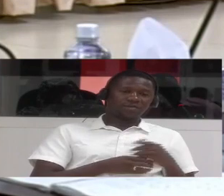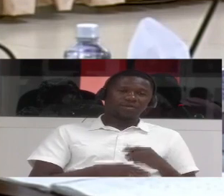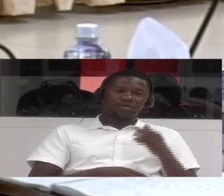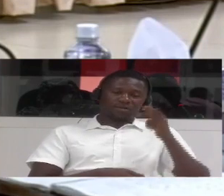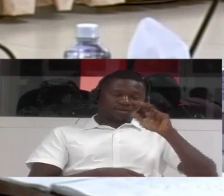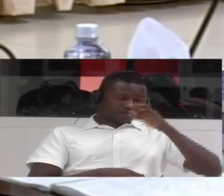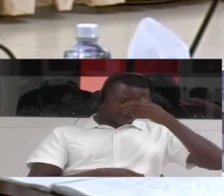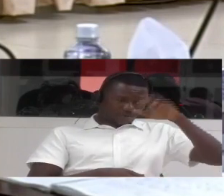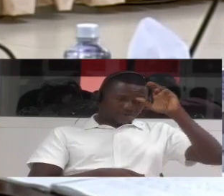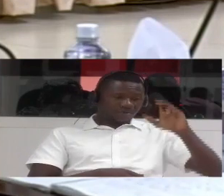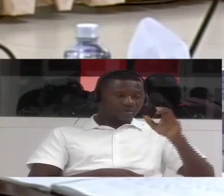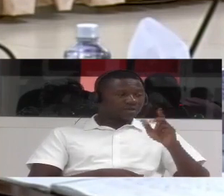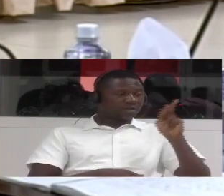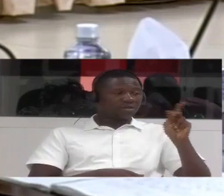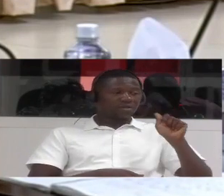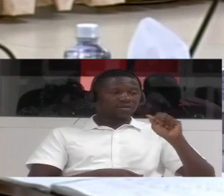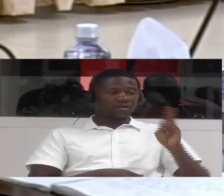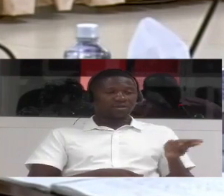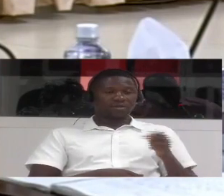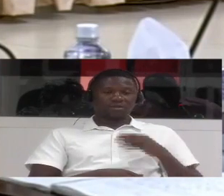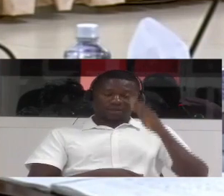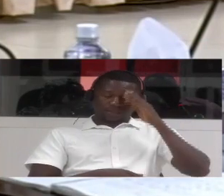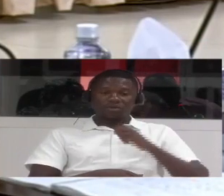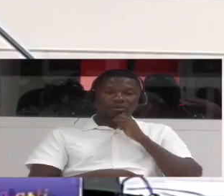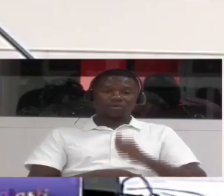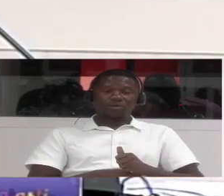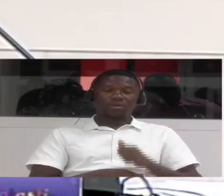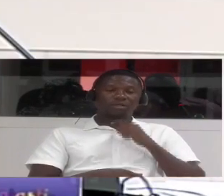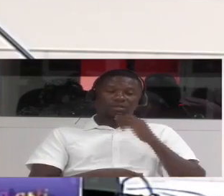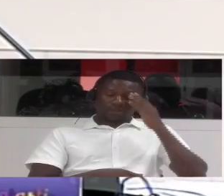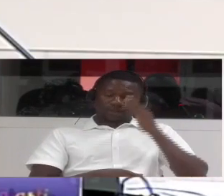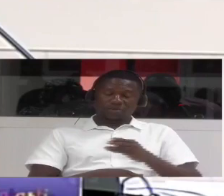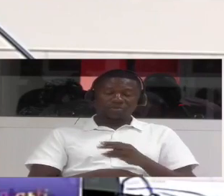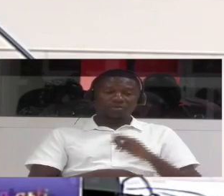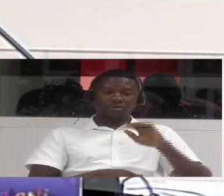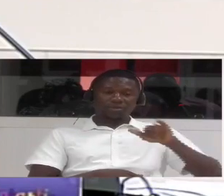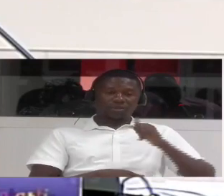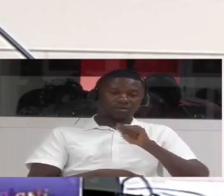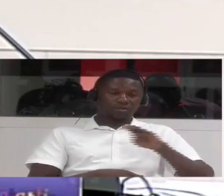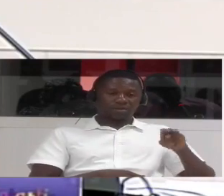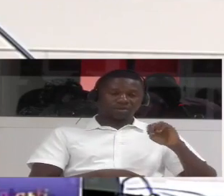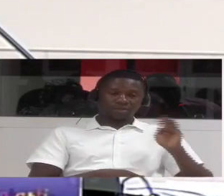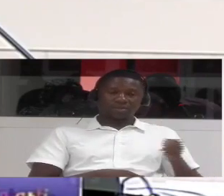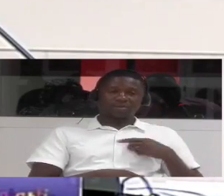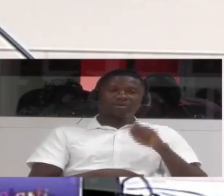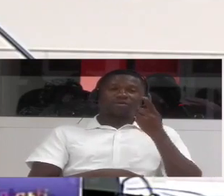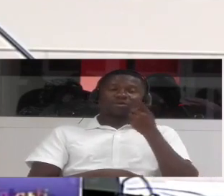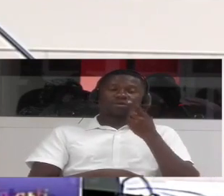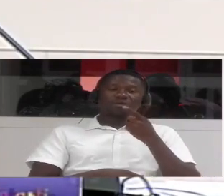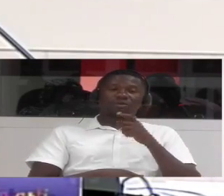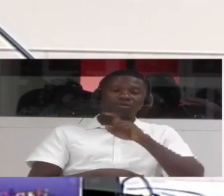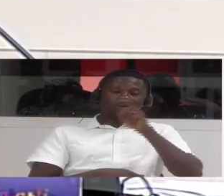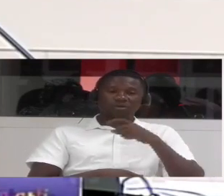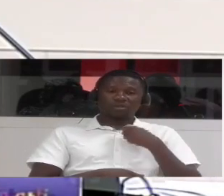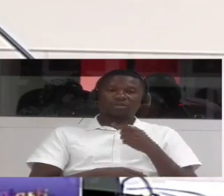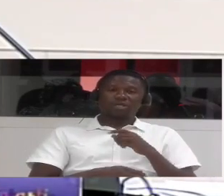Thank you, Chairman. Thank you, Mr. JAMMEH. My first question is on access to information for journalists. What